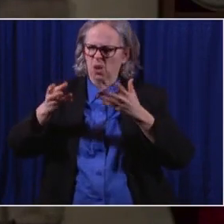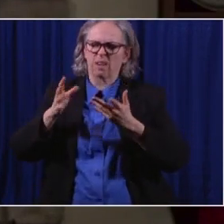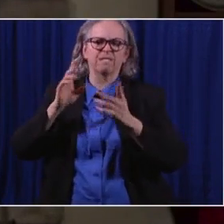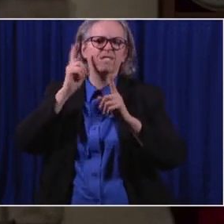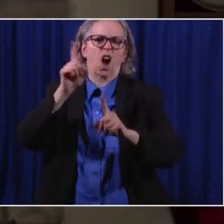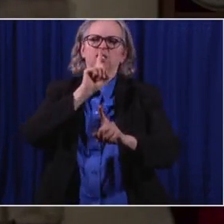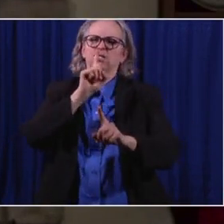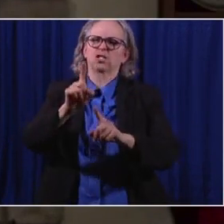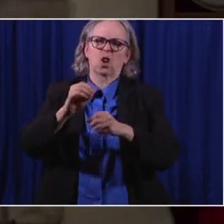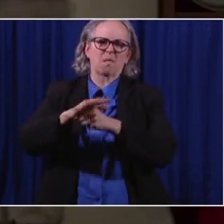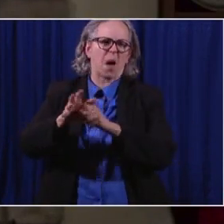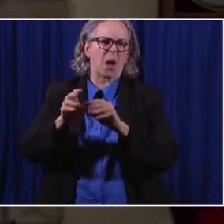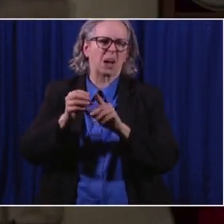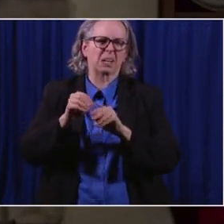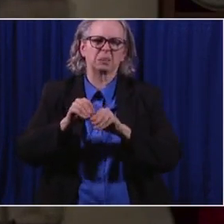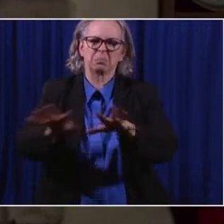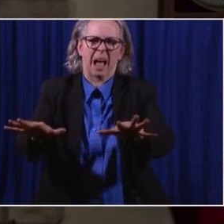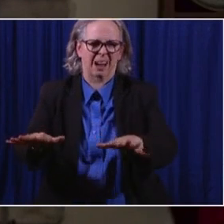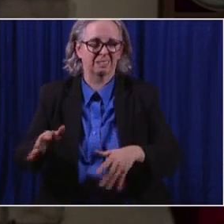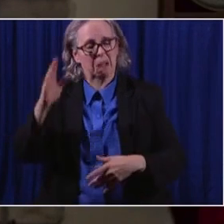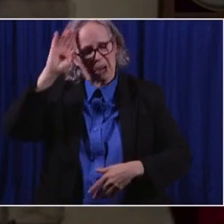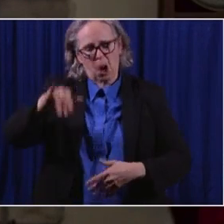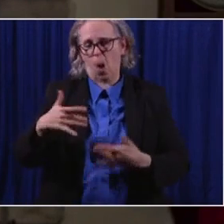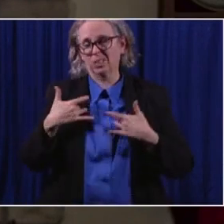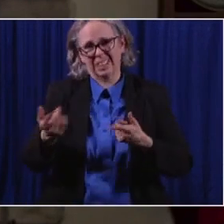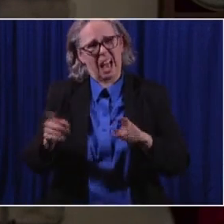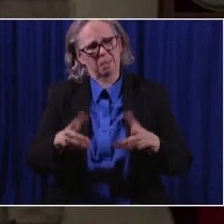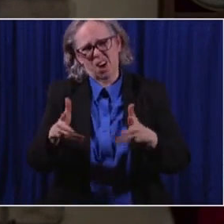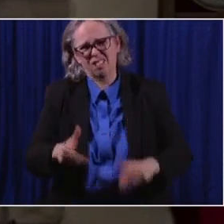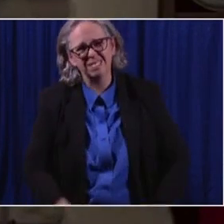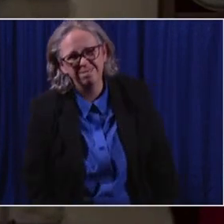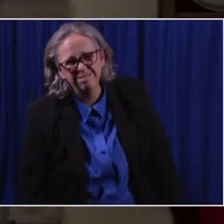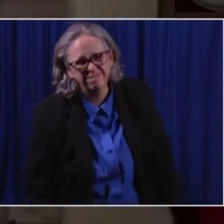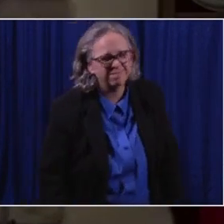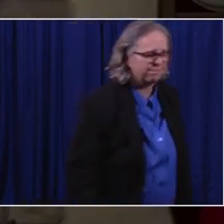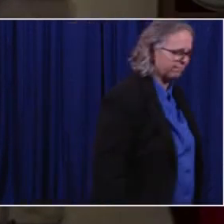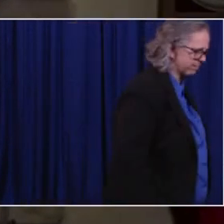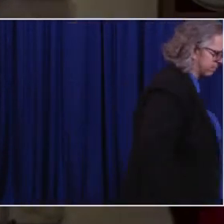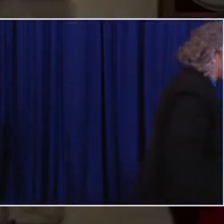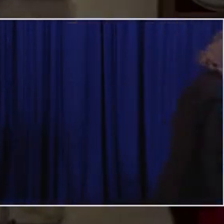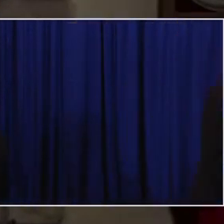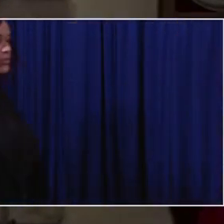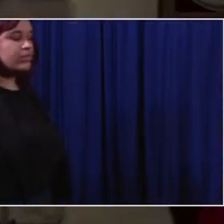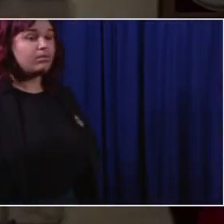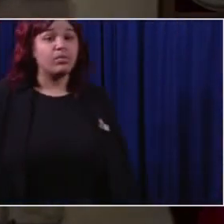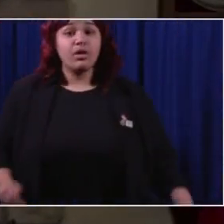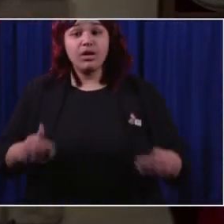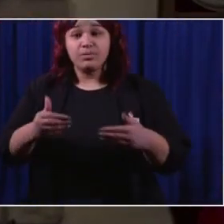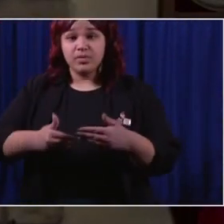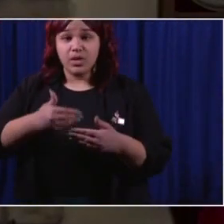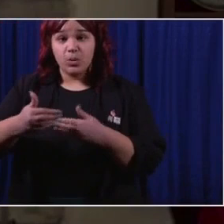know that. The next question is from Jackie Borchert at the Cincinnati Enquirer.